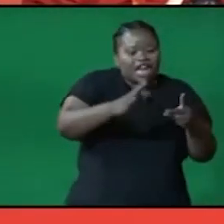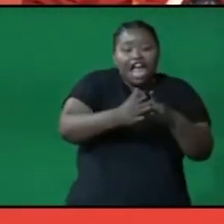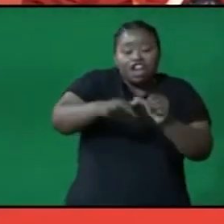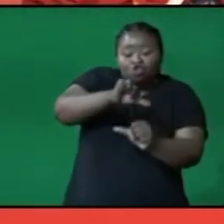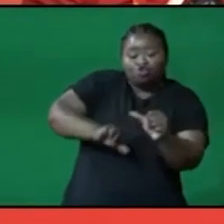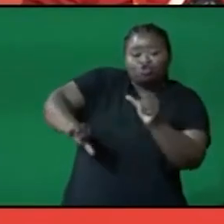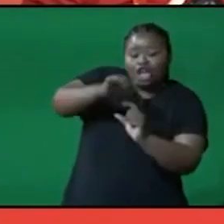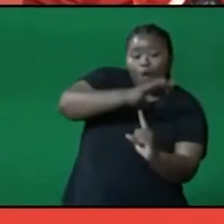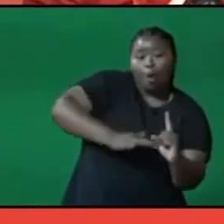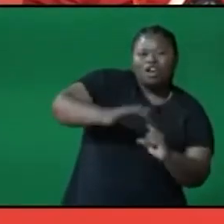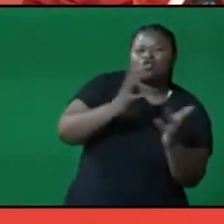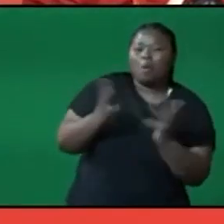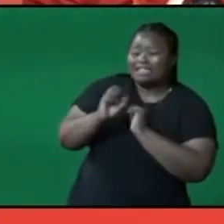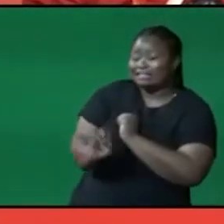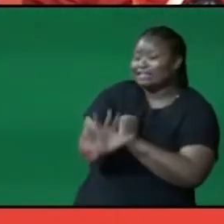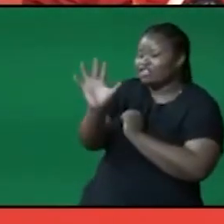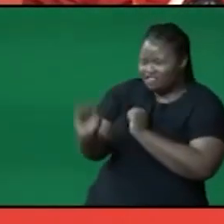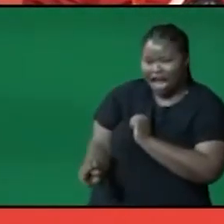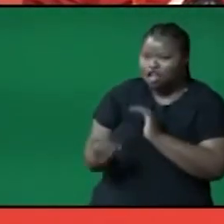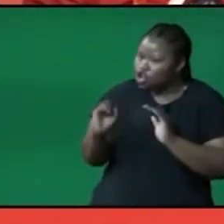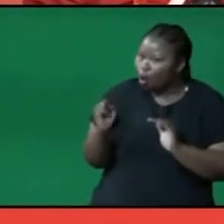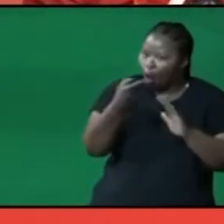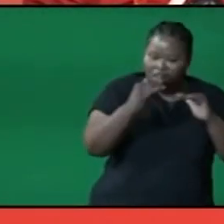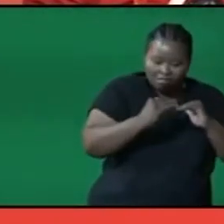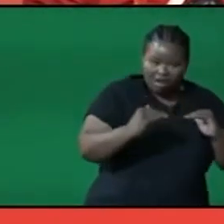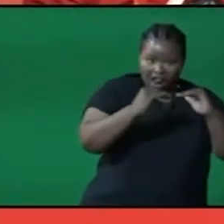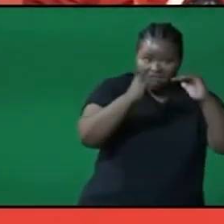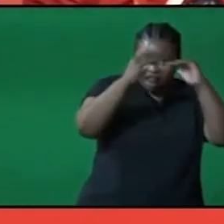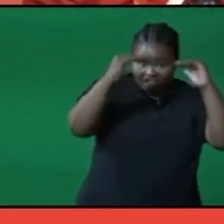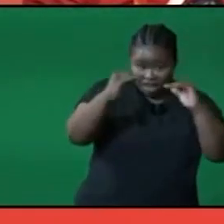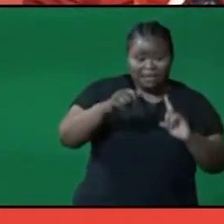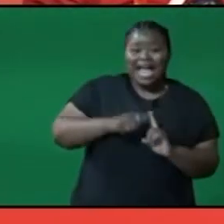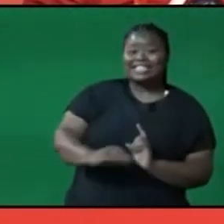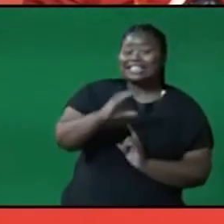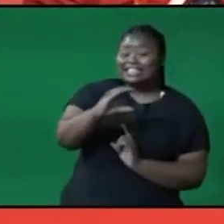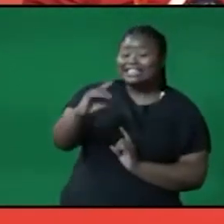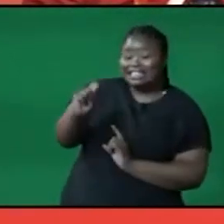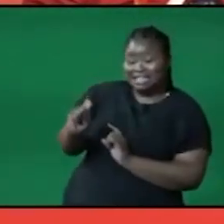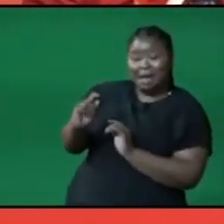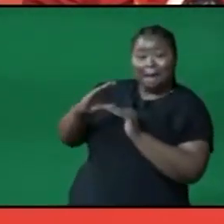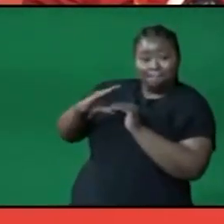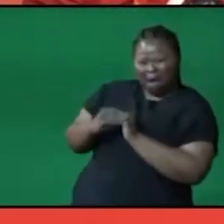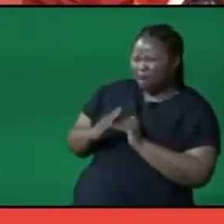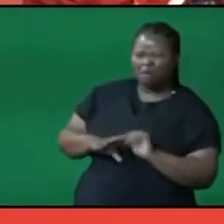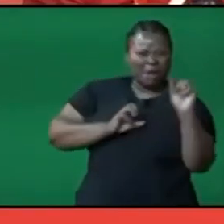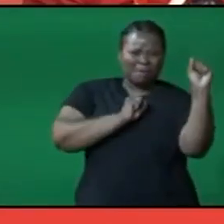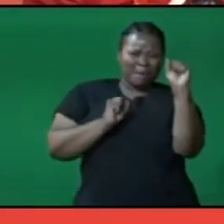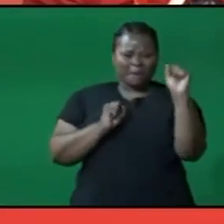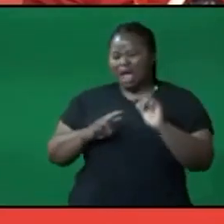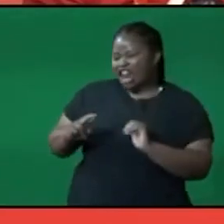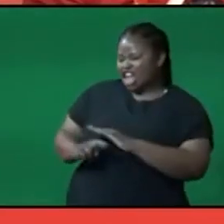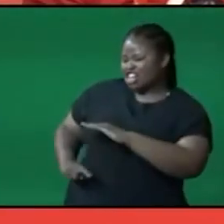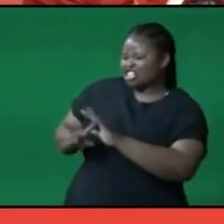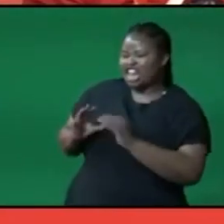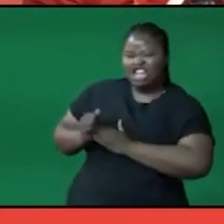conditions in our country at all levels. As a commissar, you must not think like a regional leader